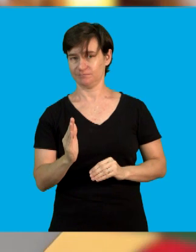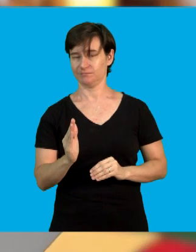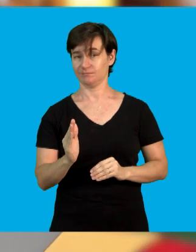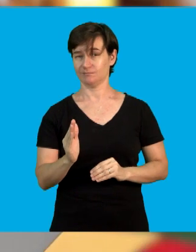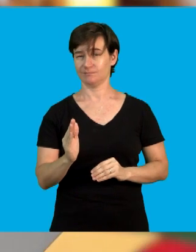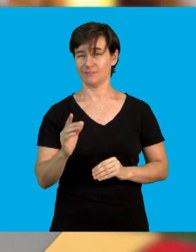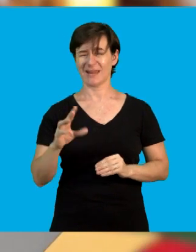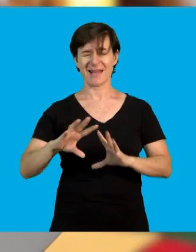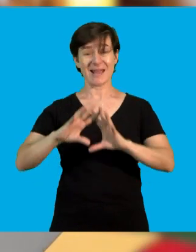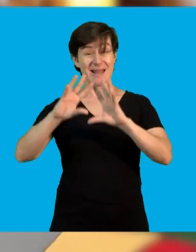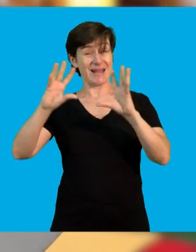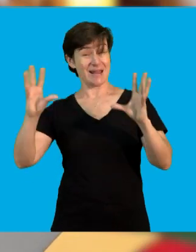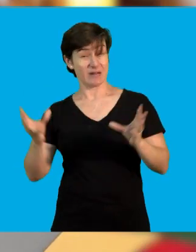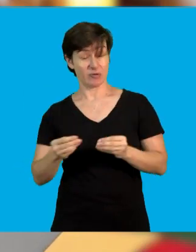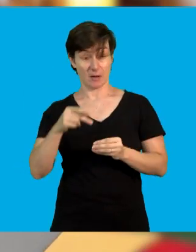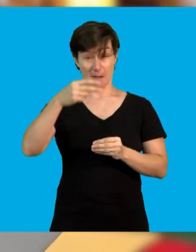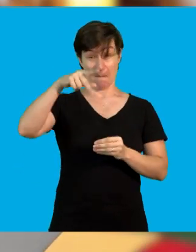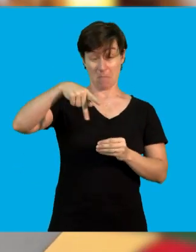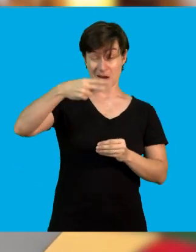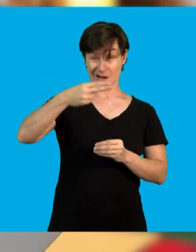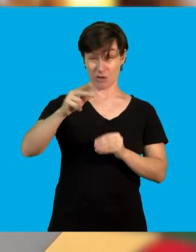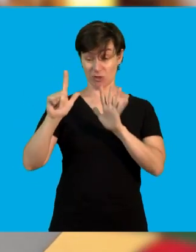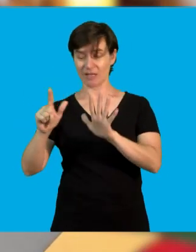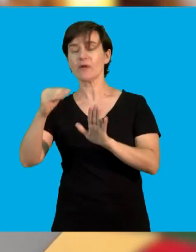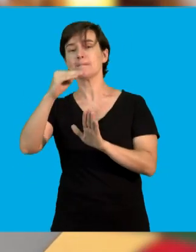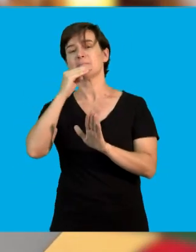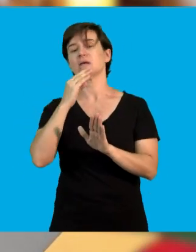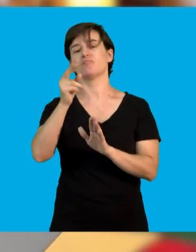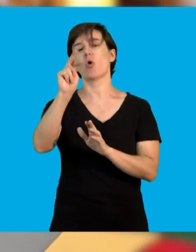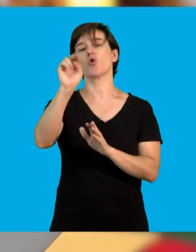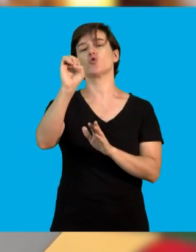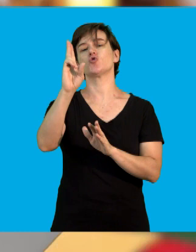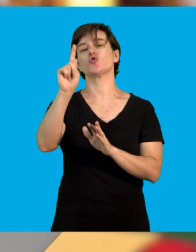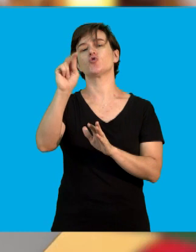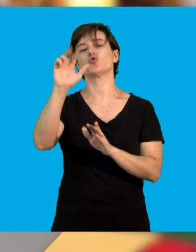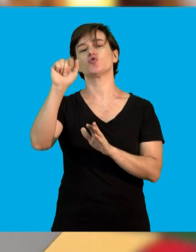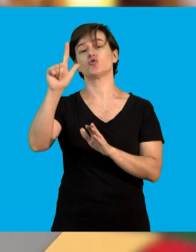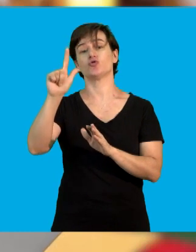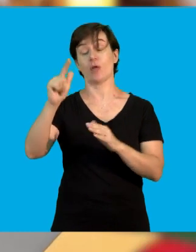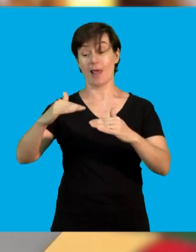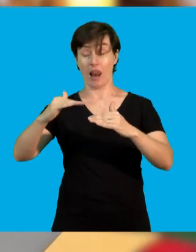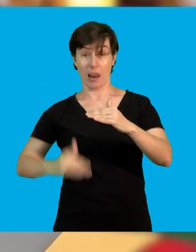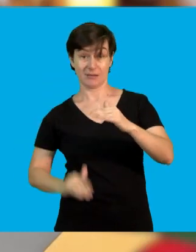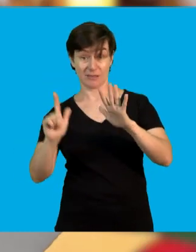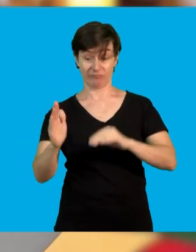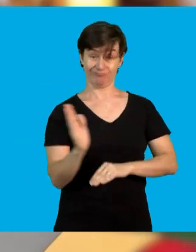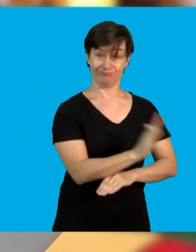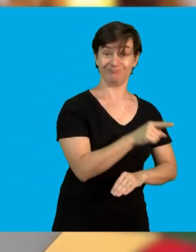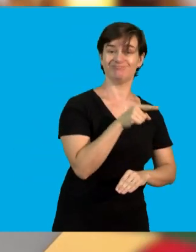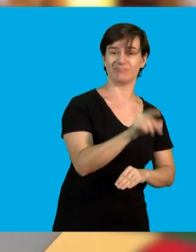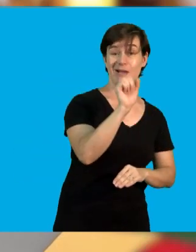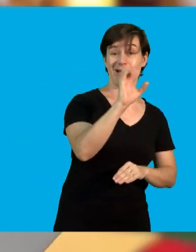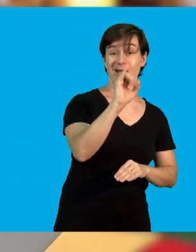middle, whereby all the substances that have a pH of 7, they are neutral. Then below 7, those are acids, and then above 7, those